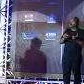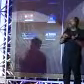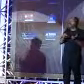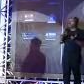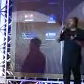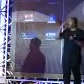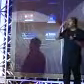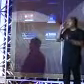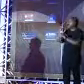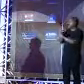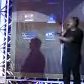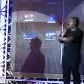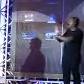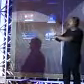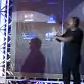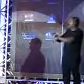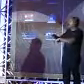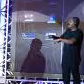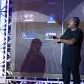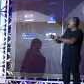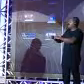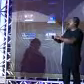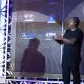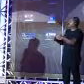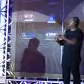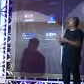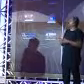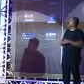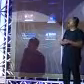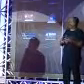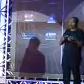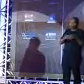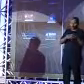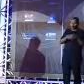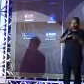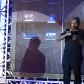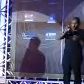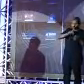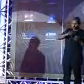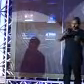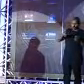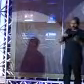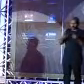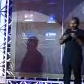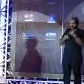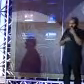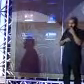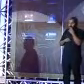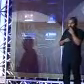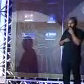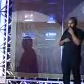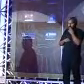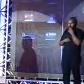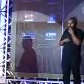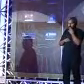Kerr and his colleagues warned us in that quotation with which I opened this